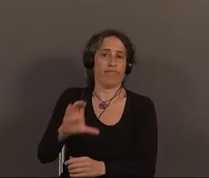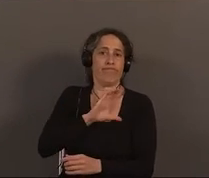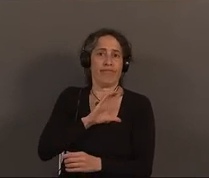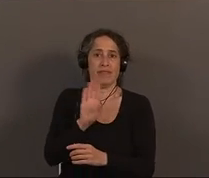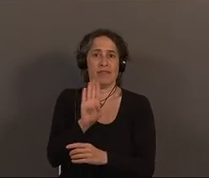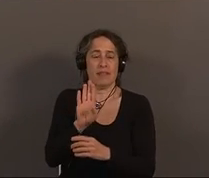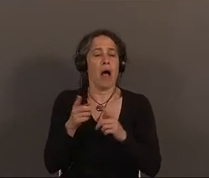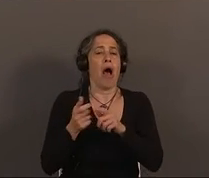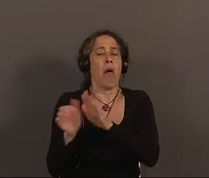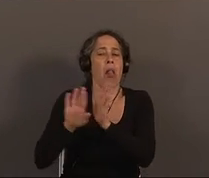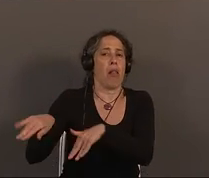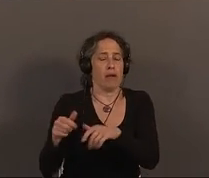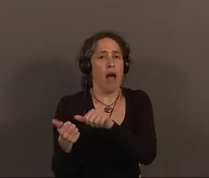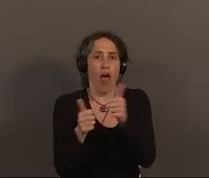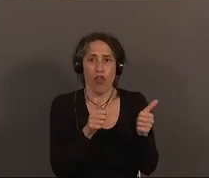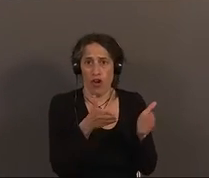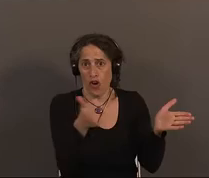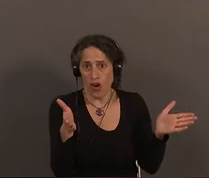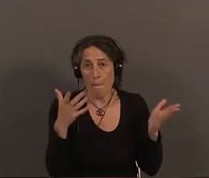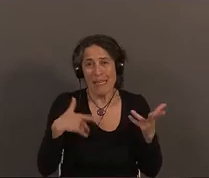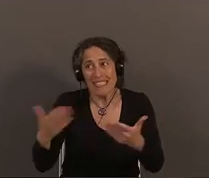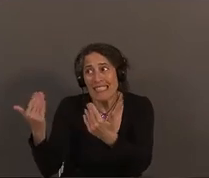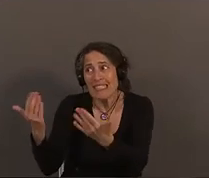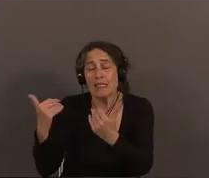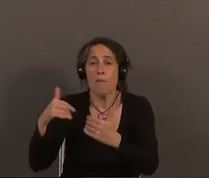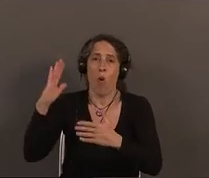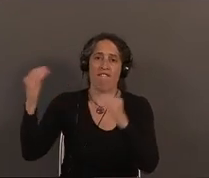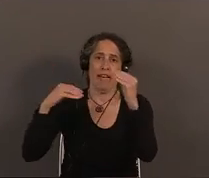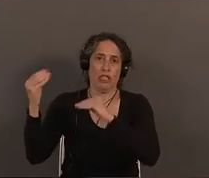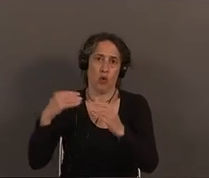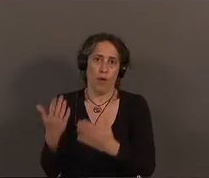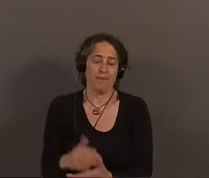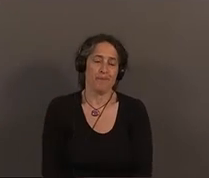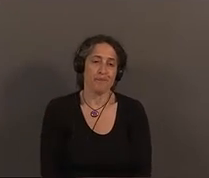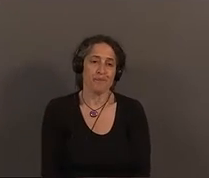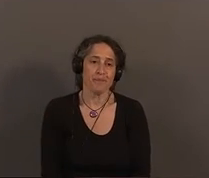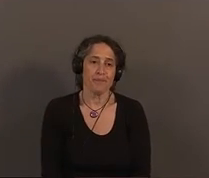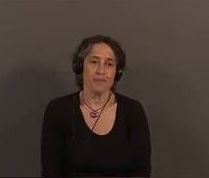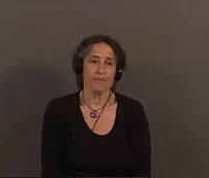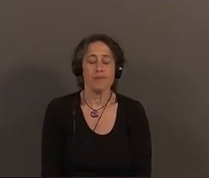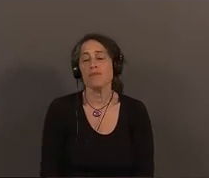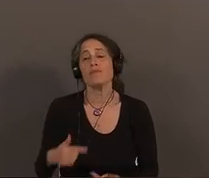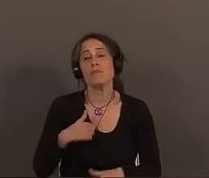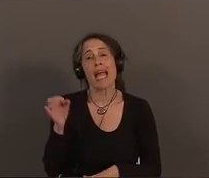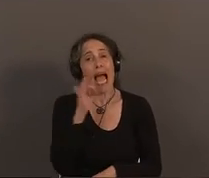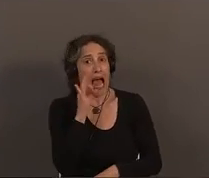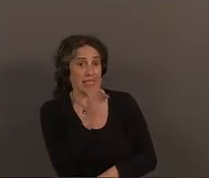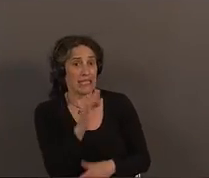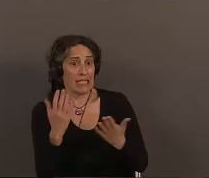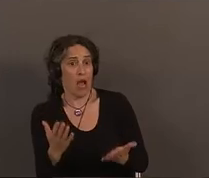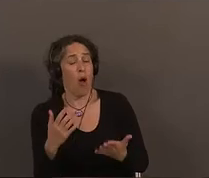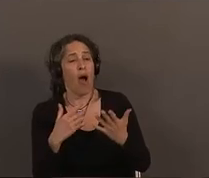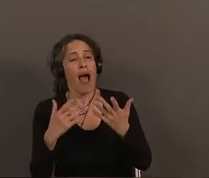American scene, there's only a handful of operators, and it seems that the current administration would be